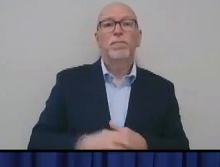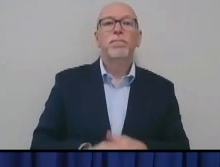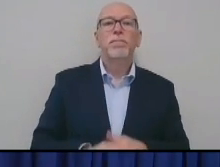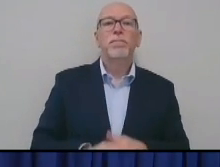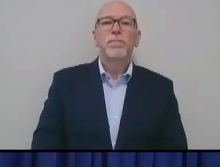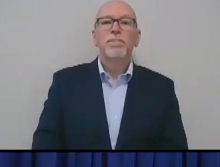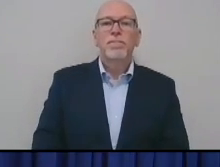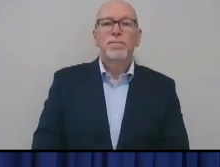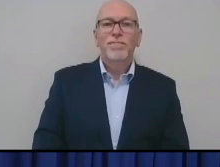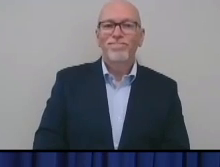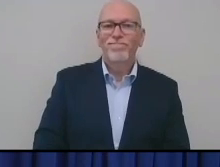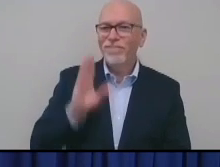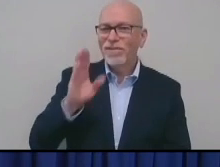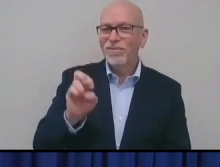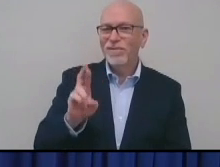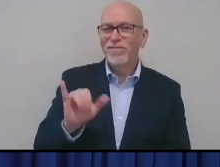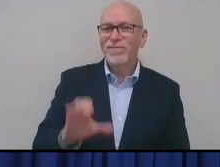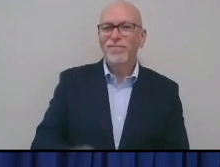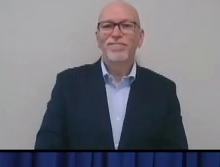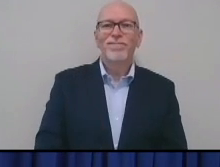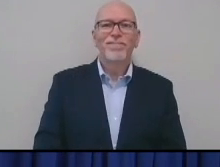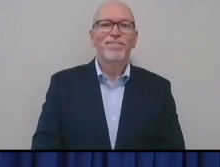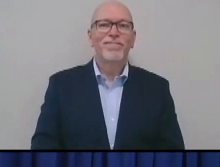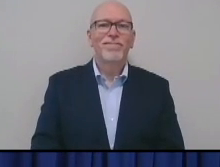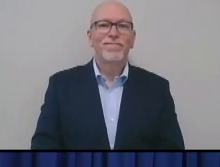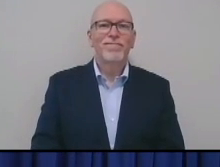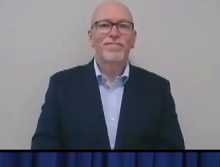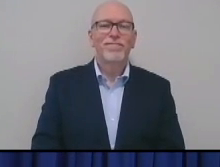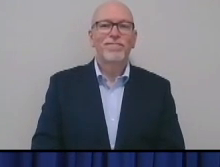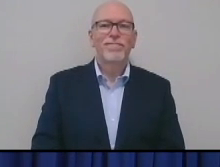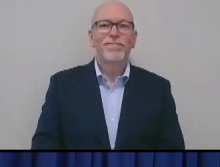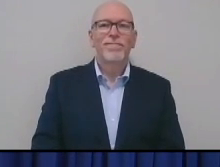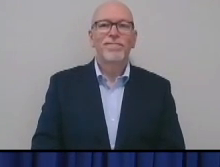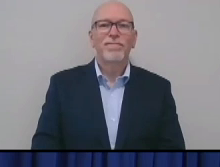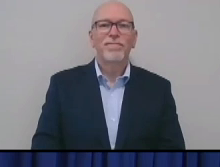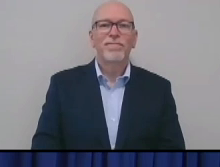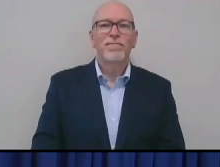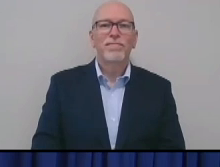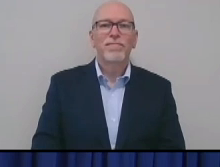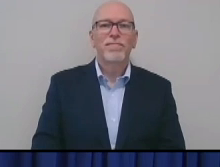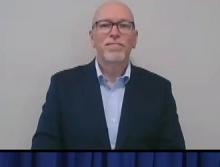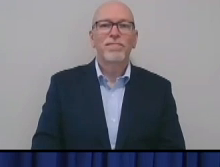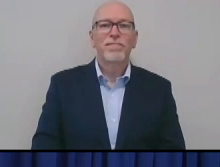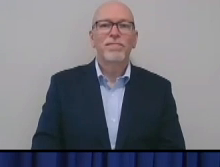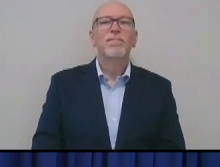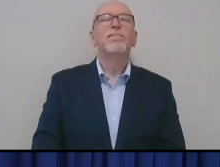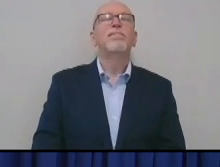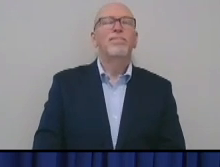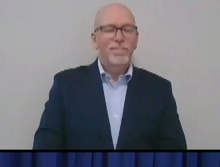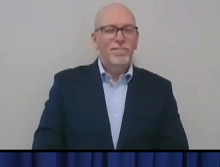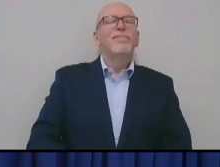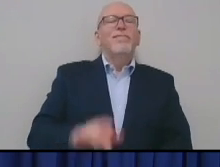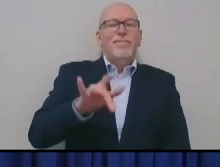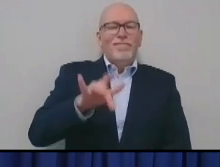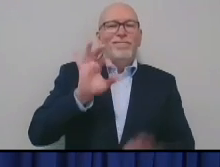Eric. There, the button.